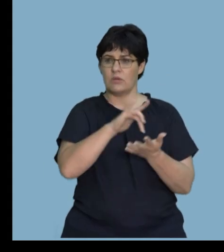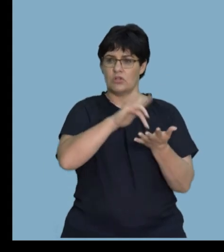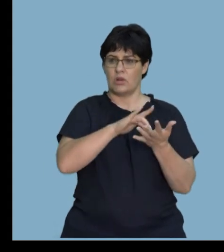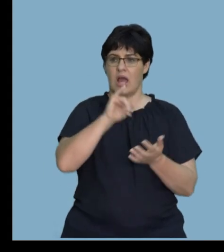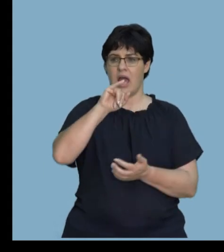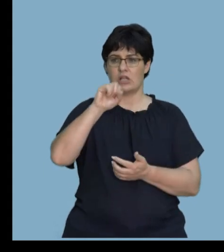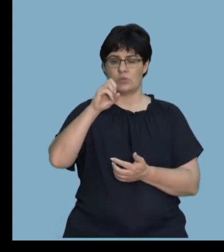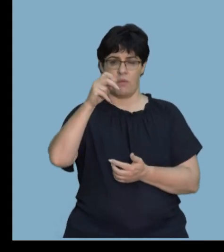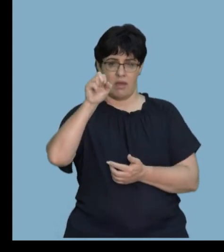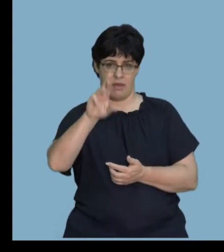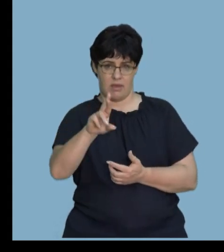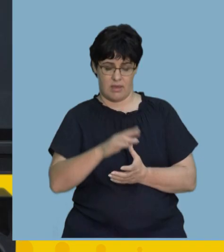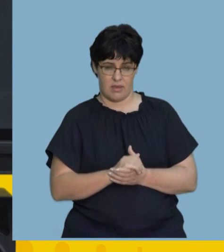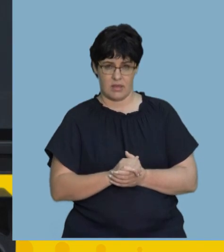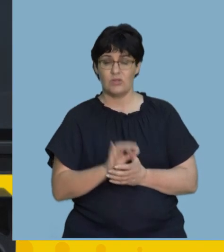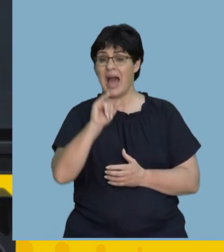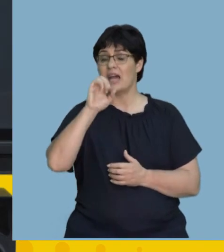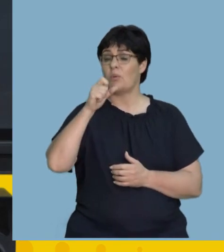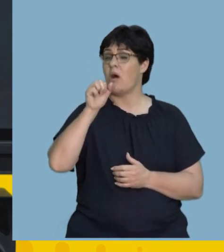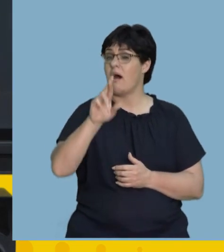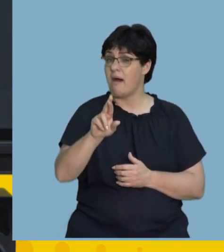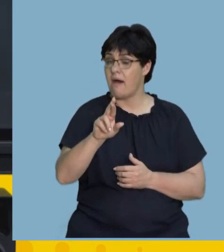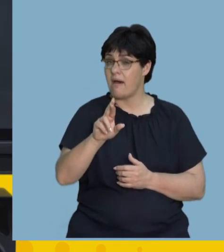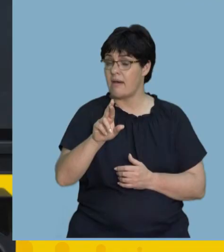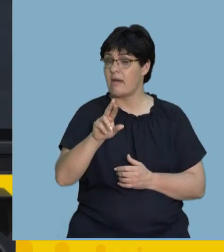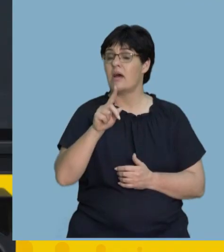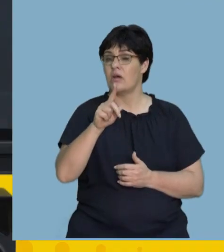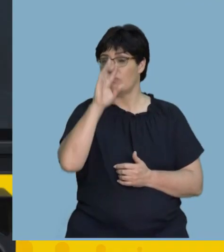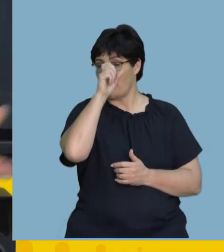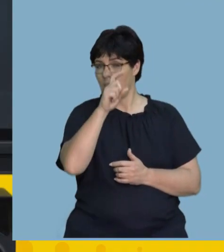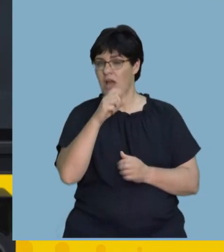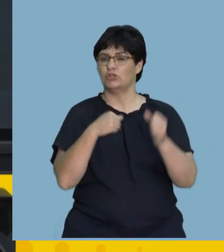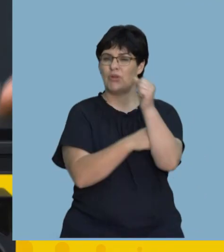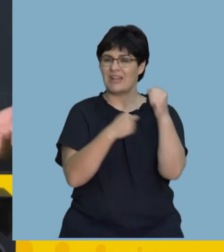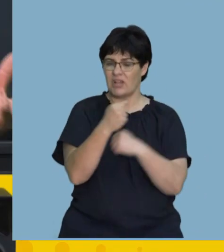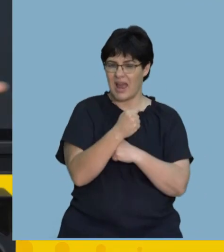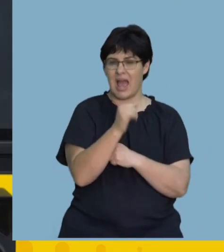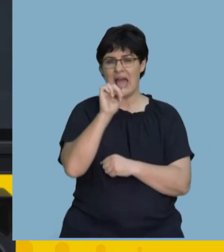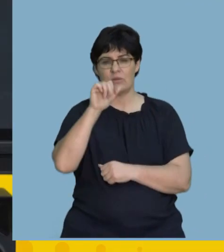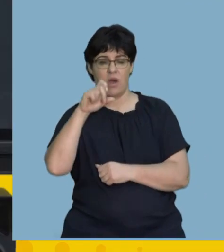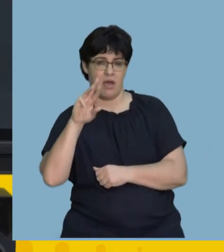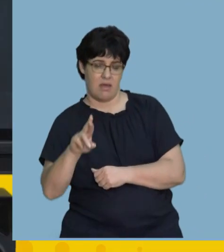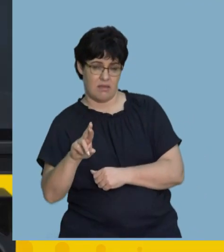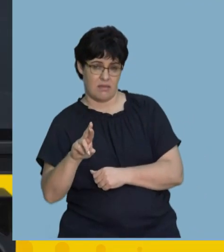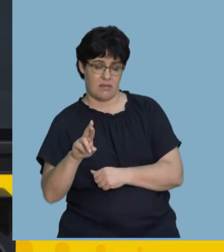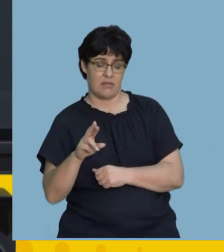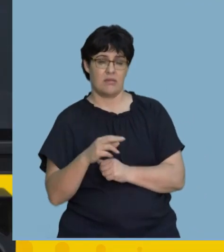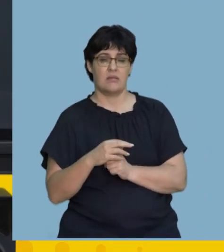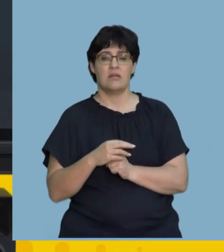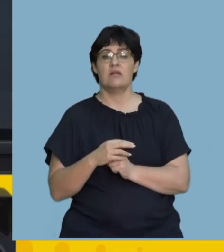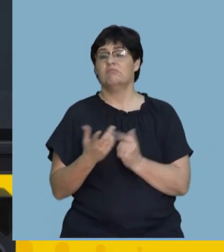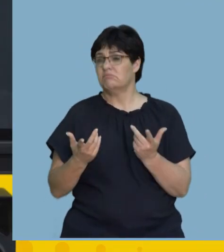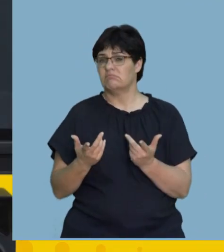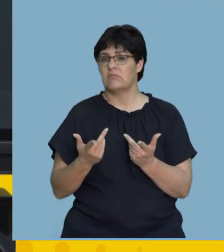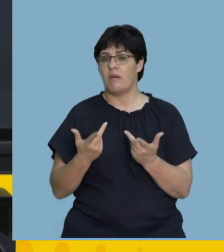that. So in terms of isomerism, remember, we talk of structural isomers generally. And if we further